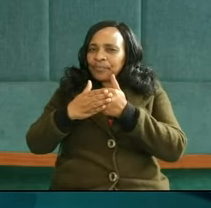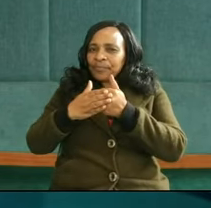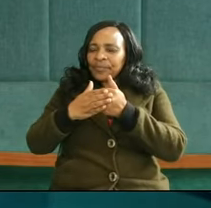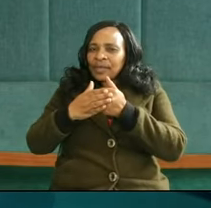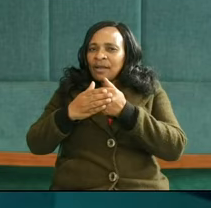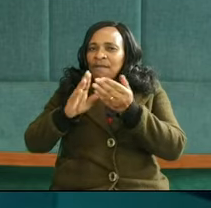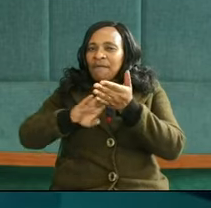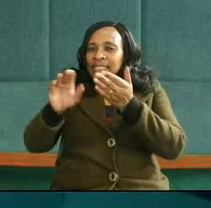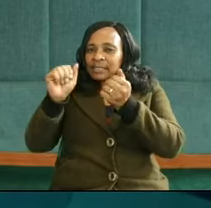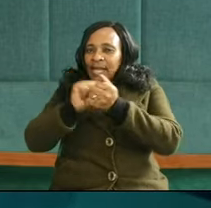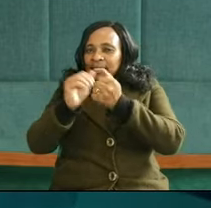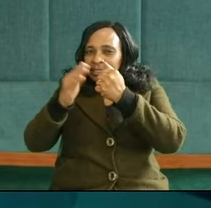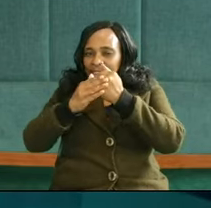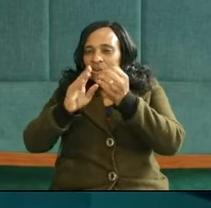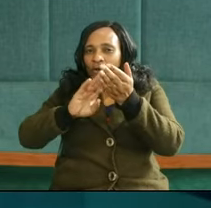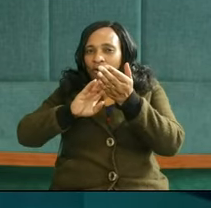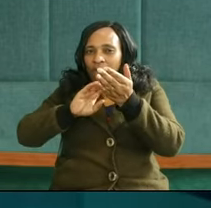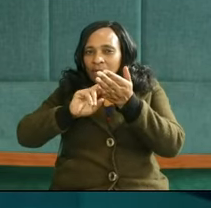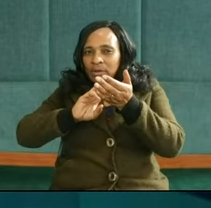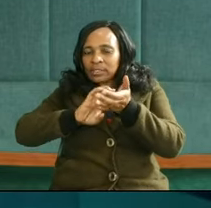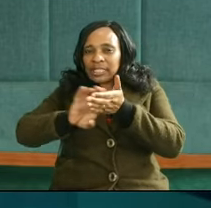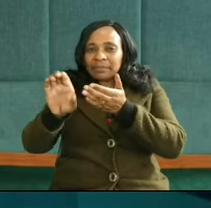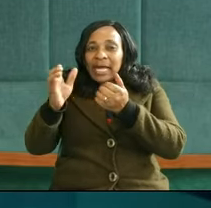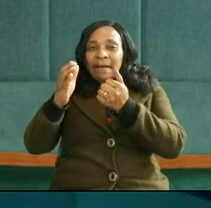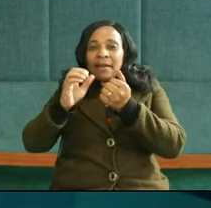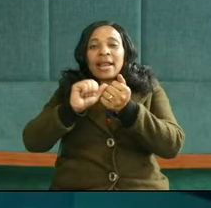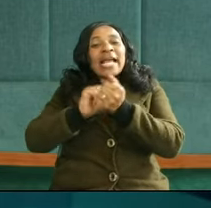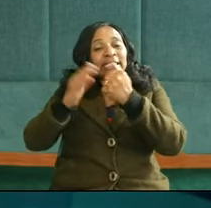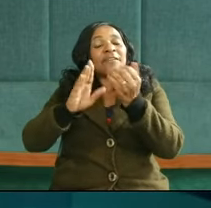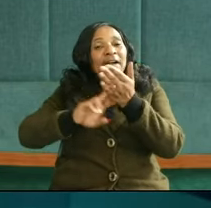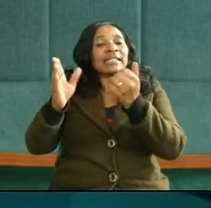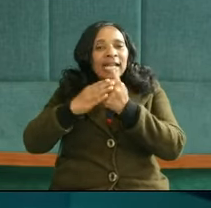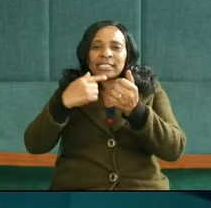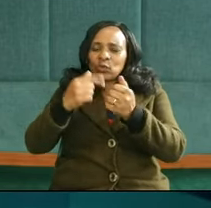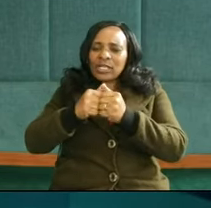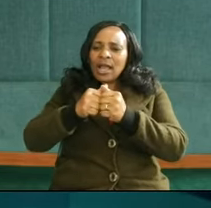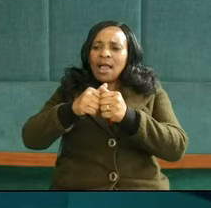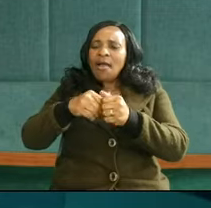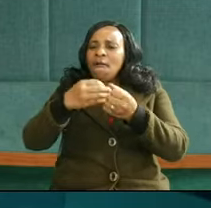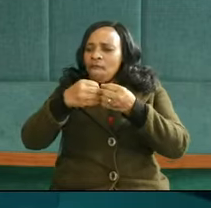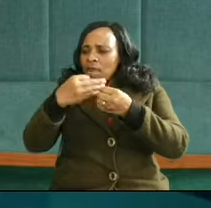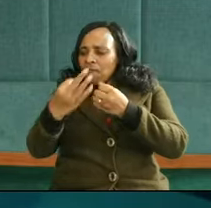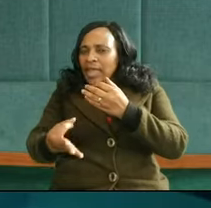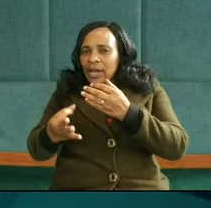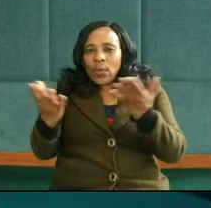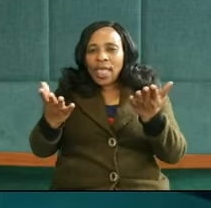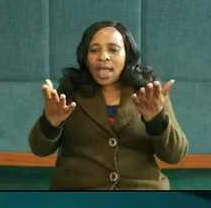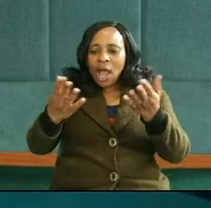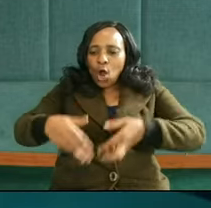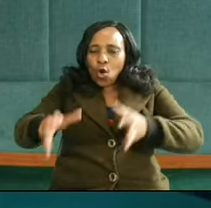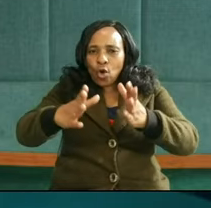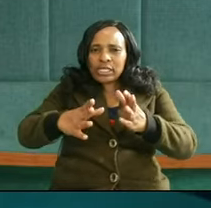verse 19 of chapter 13, he says, "The one that fell along the road and that was picked by the birds of the air